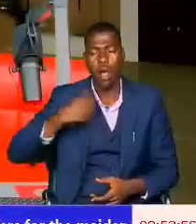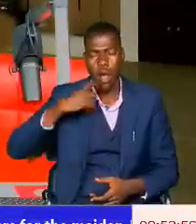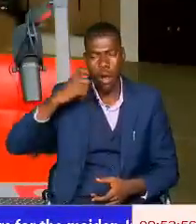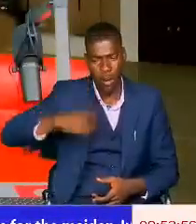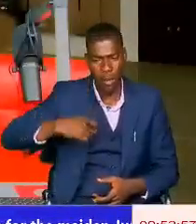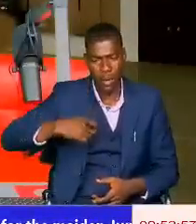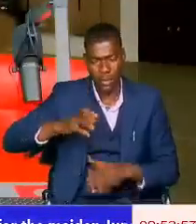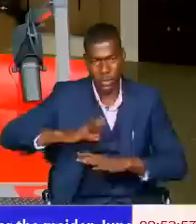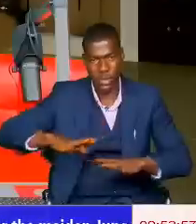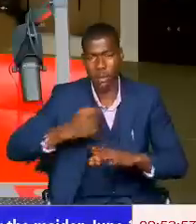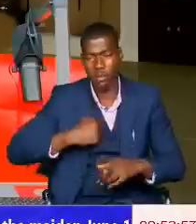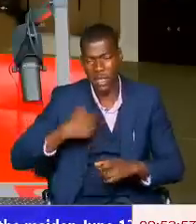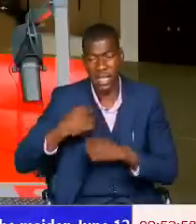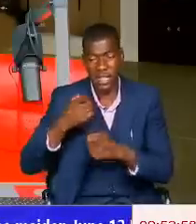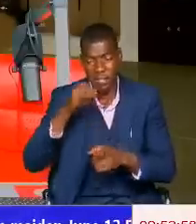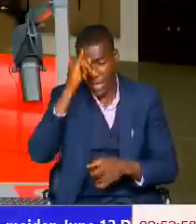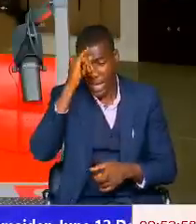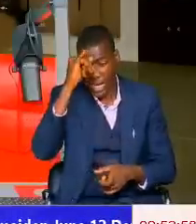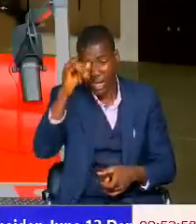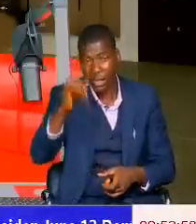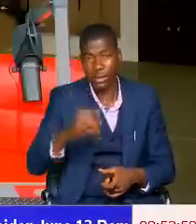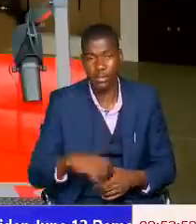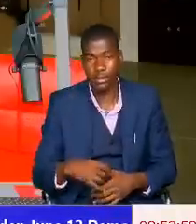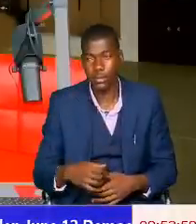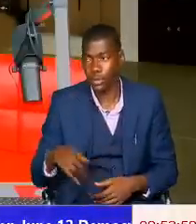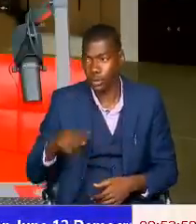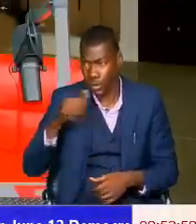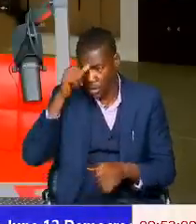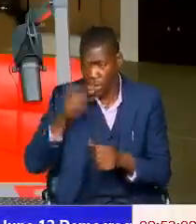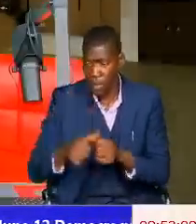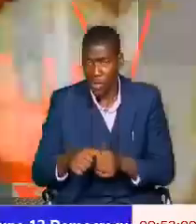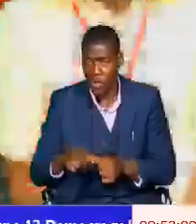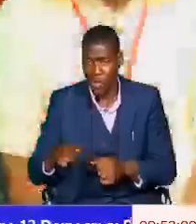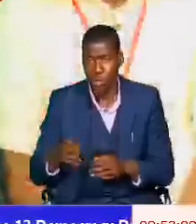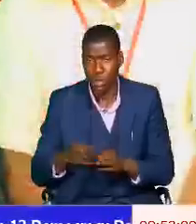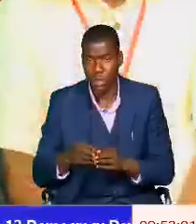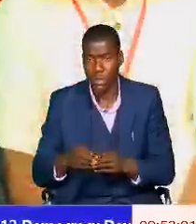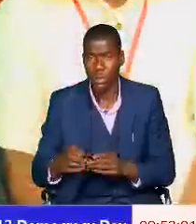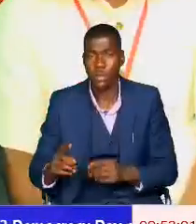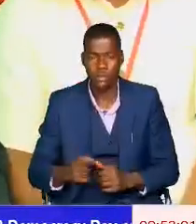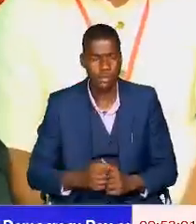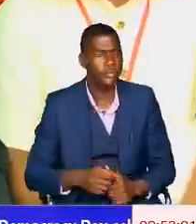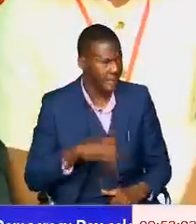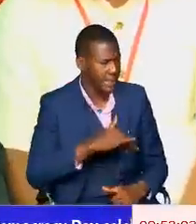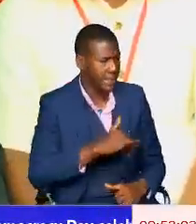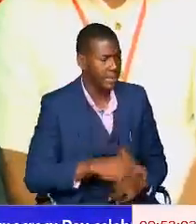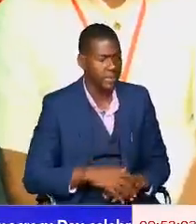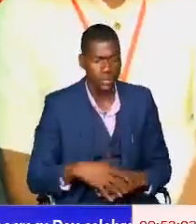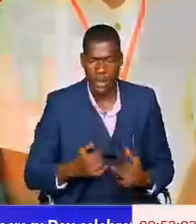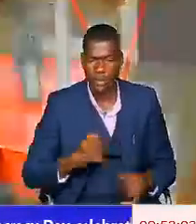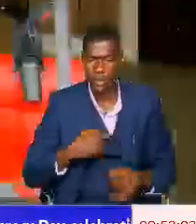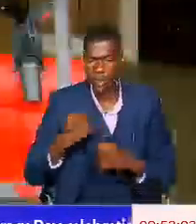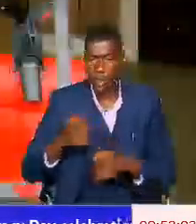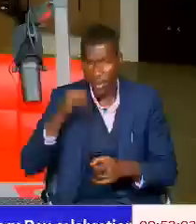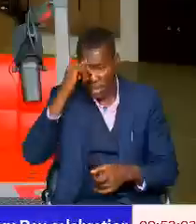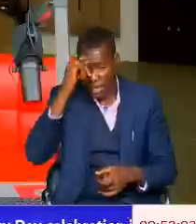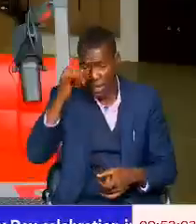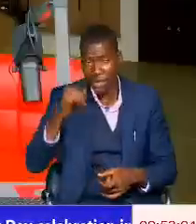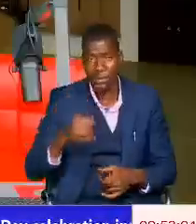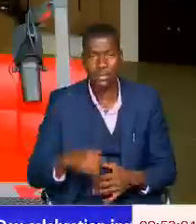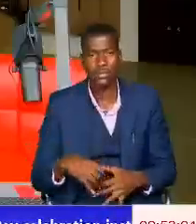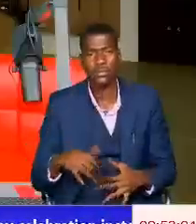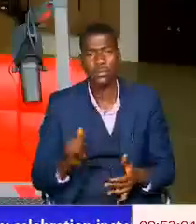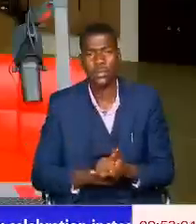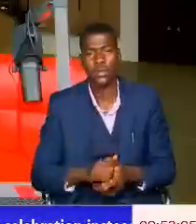one concept, one idea. Yeah. You remember? I did. Were you in attendance? I was there. I gave NIPOST an idea